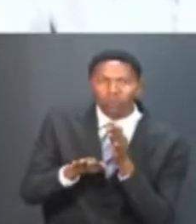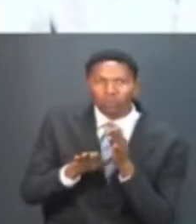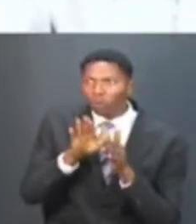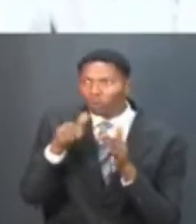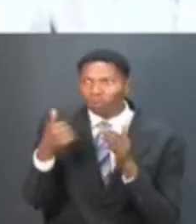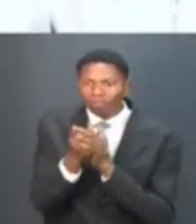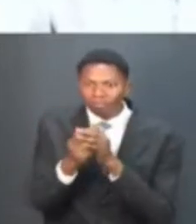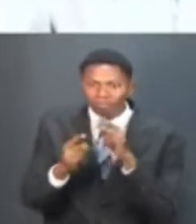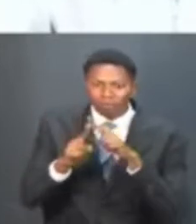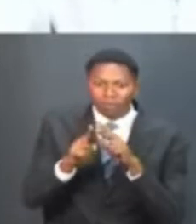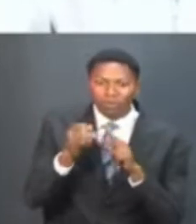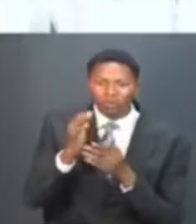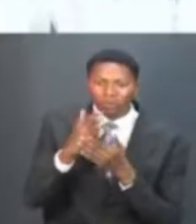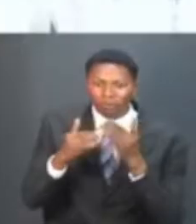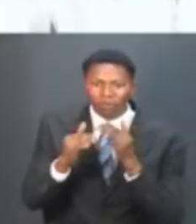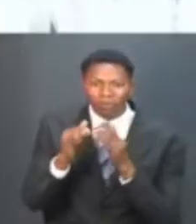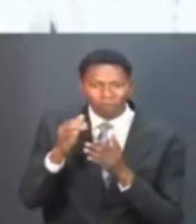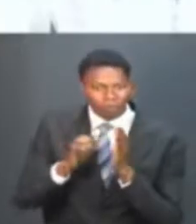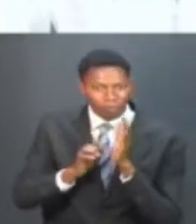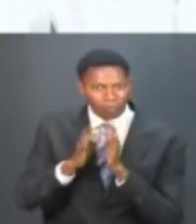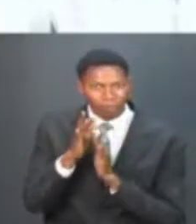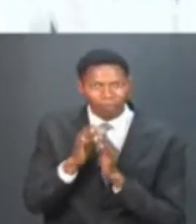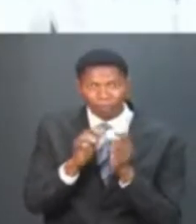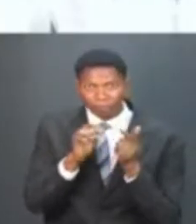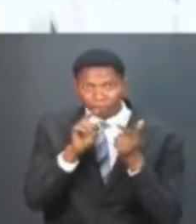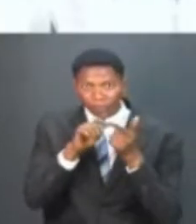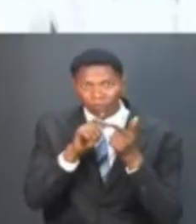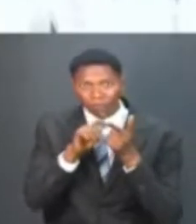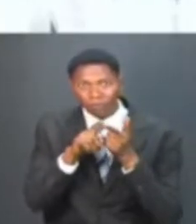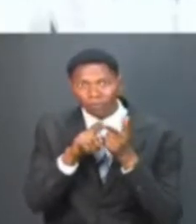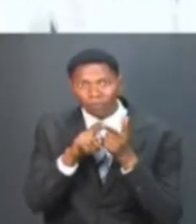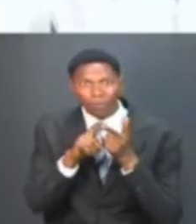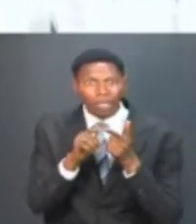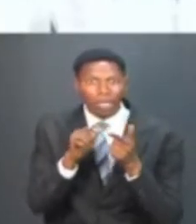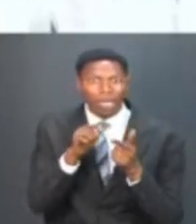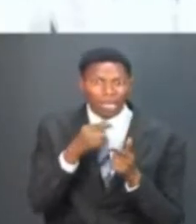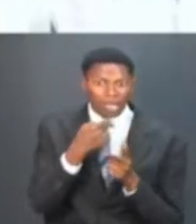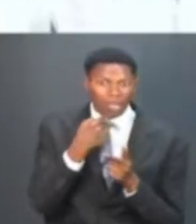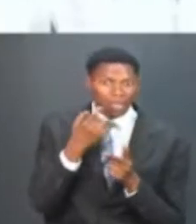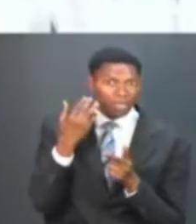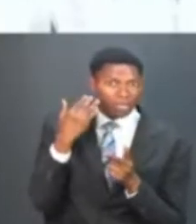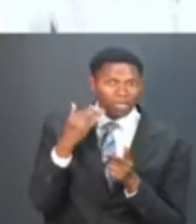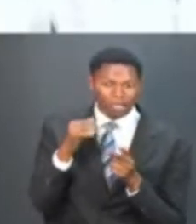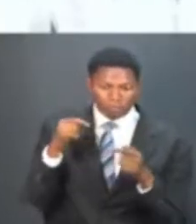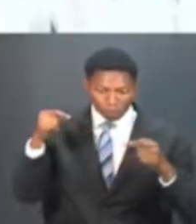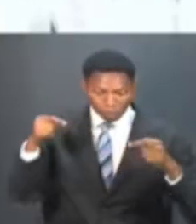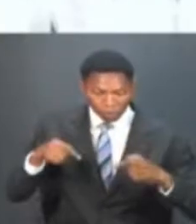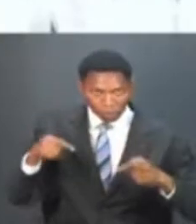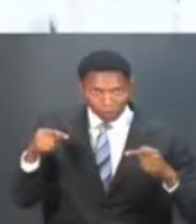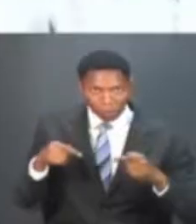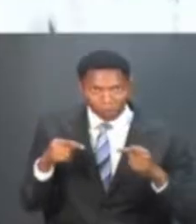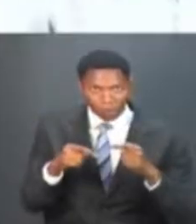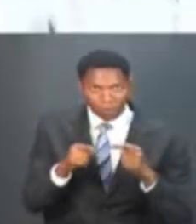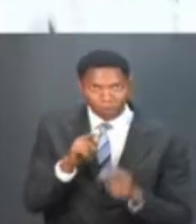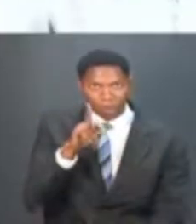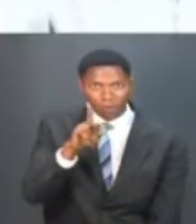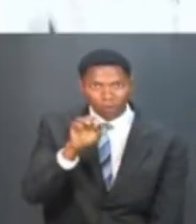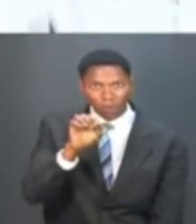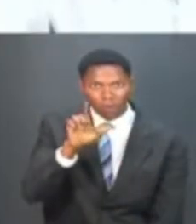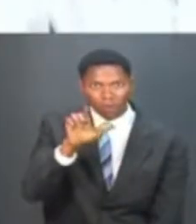prevalence of cervical cancer. The second one, Mr. Speaker, as you mentioned, today at the Kolebu Teaching